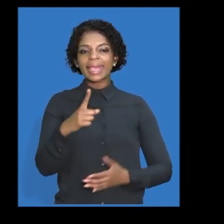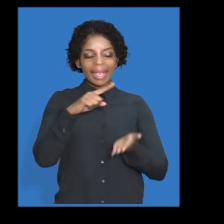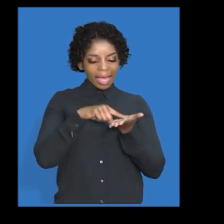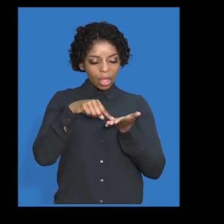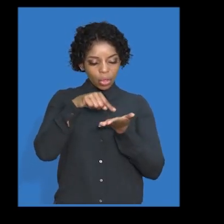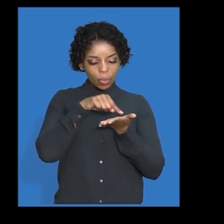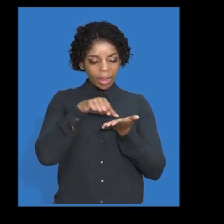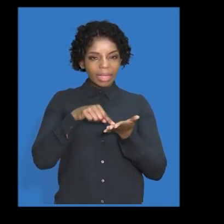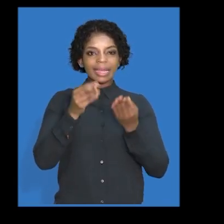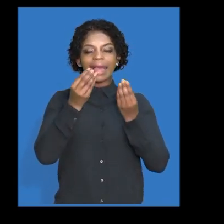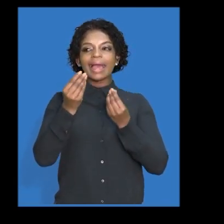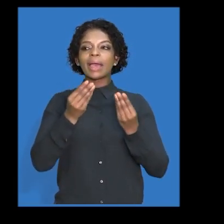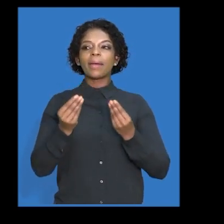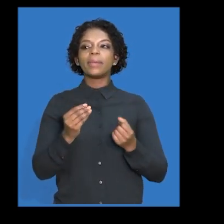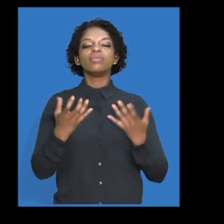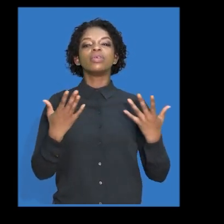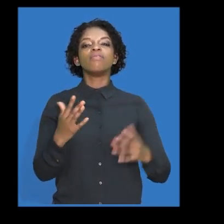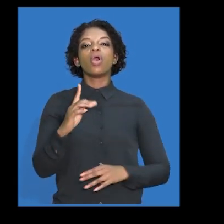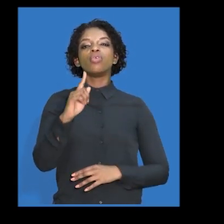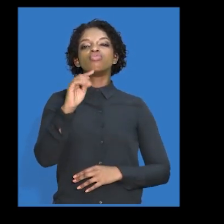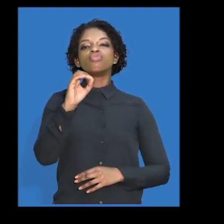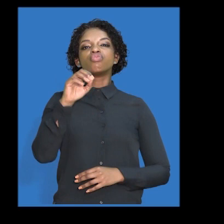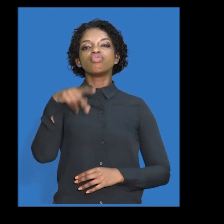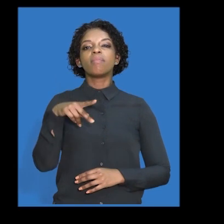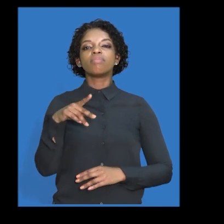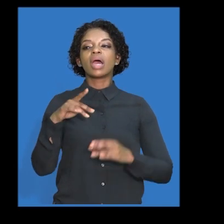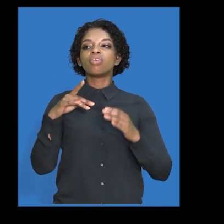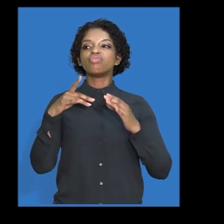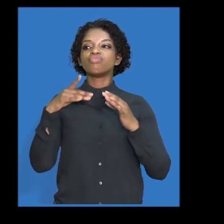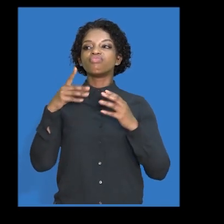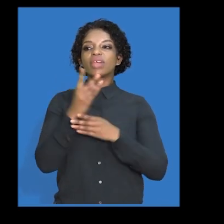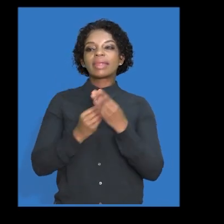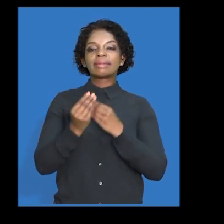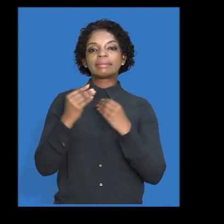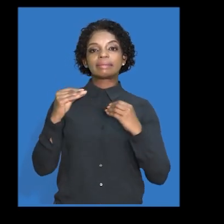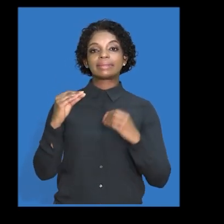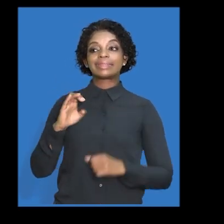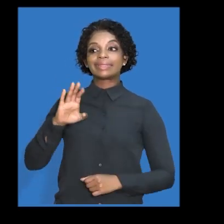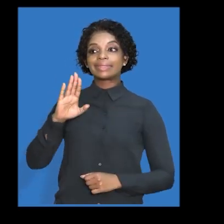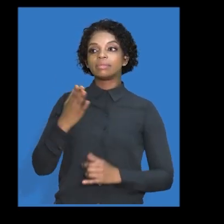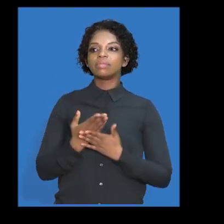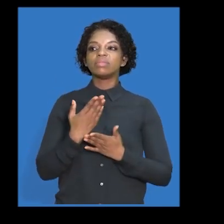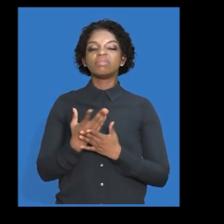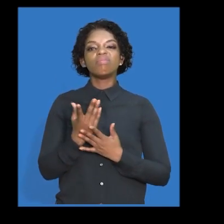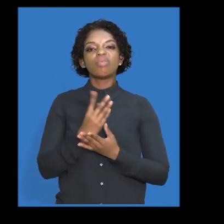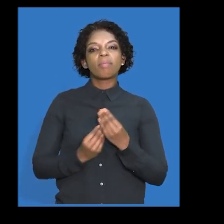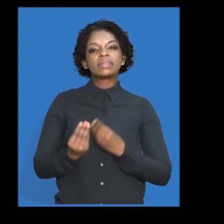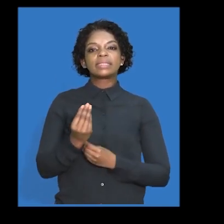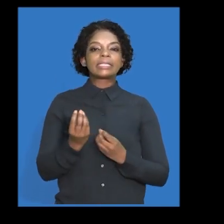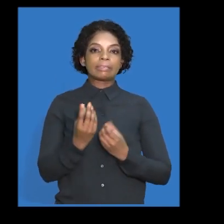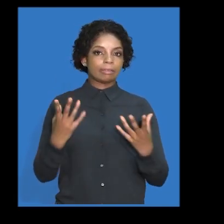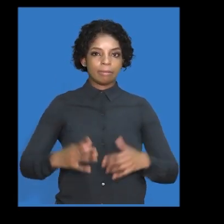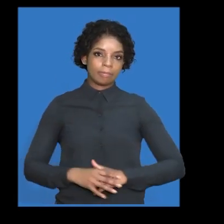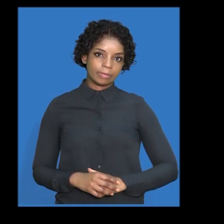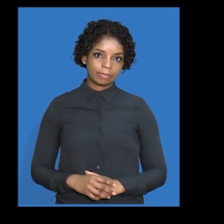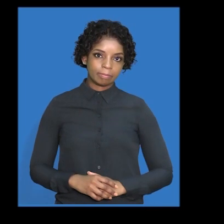top traders will receive as compensation from the insurer. Show all calculations. All right, so if